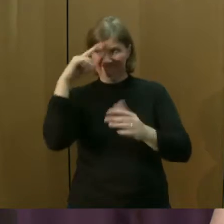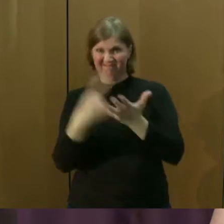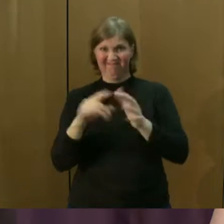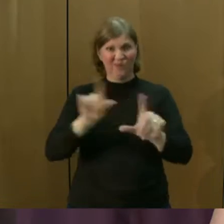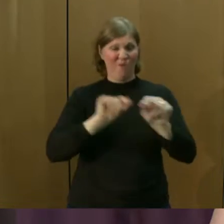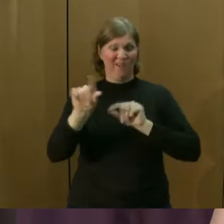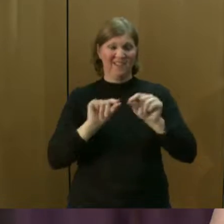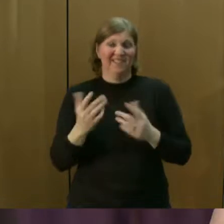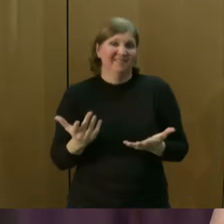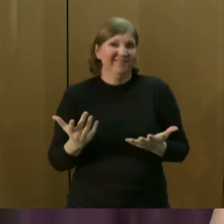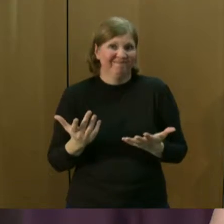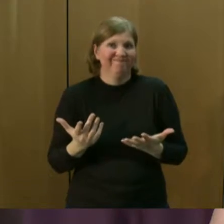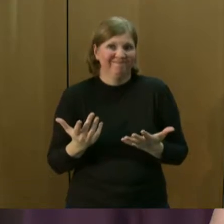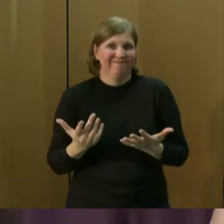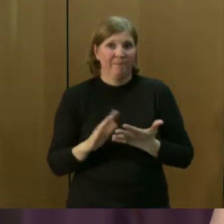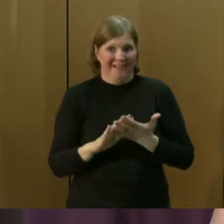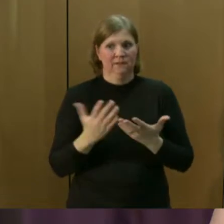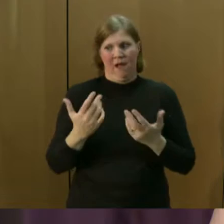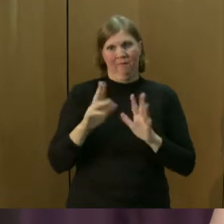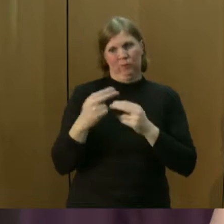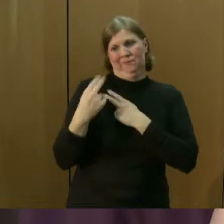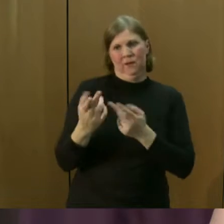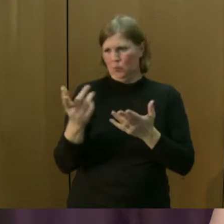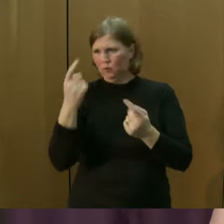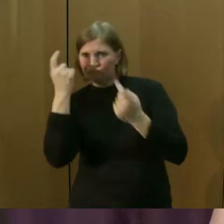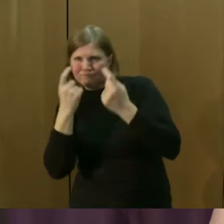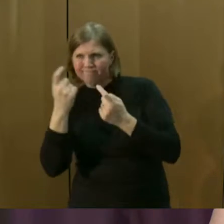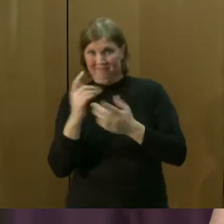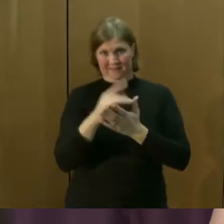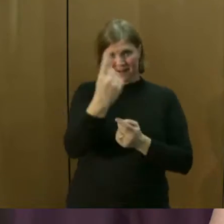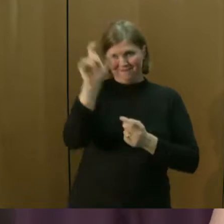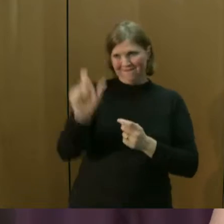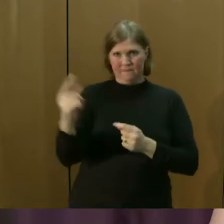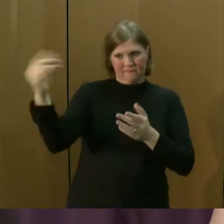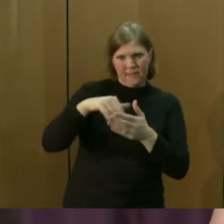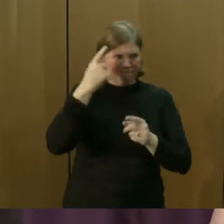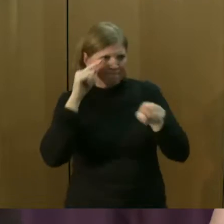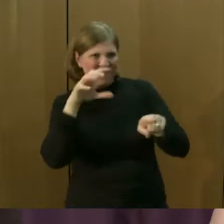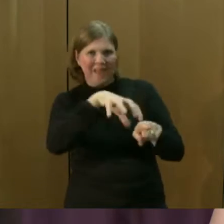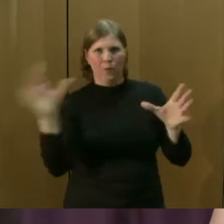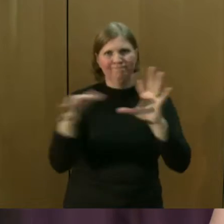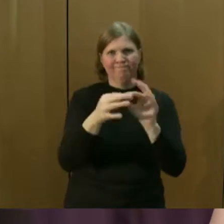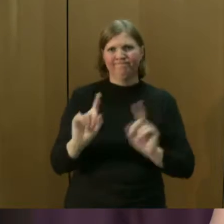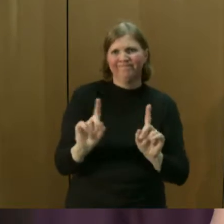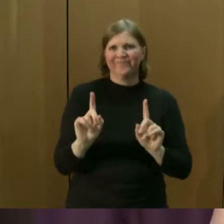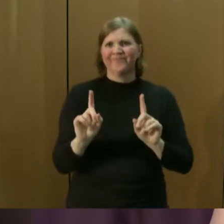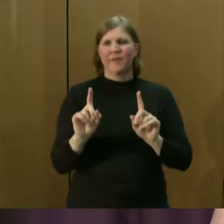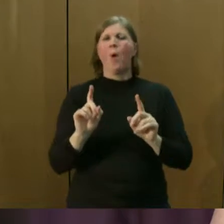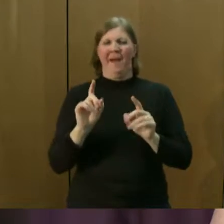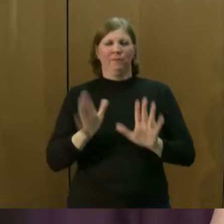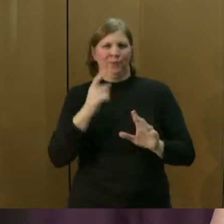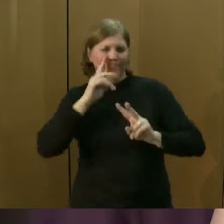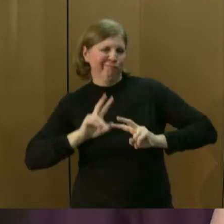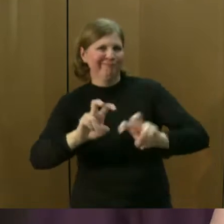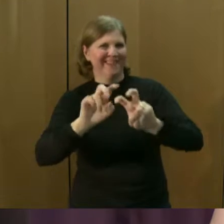venue managers about where you're going to go. But we really just urge you to do your research to really understand what it is you need out